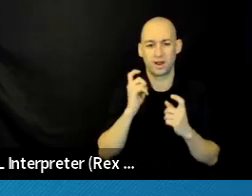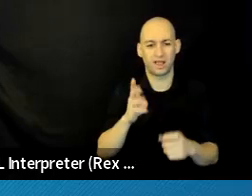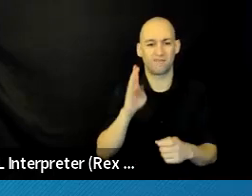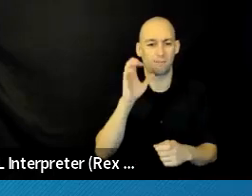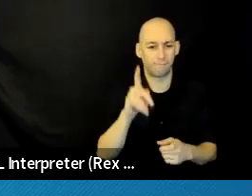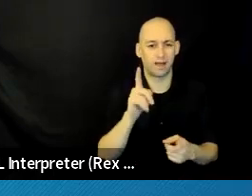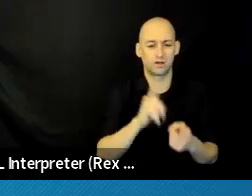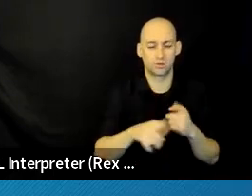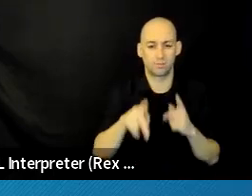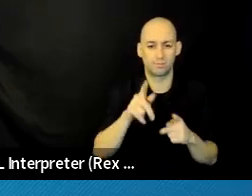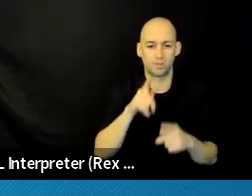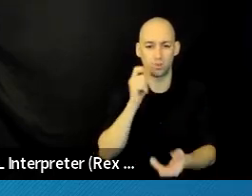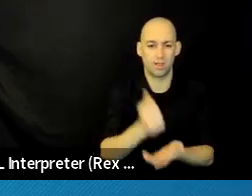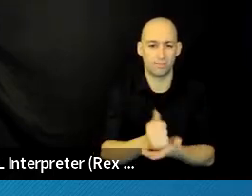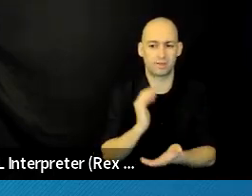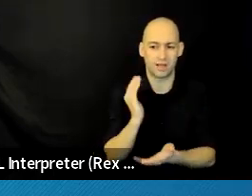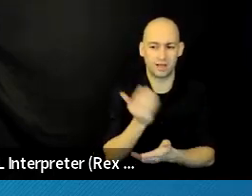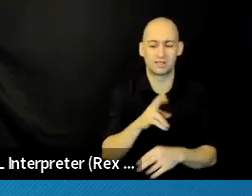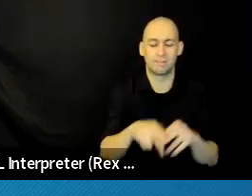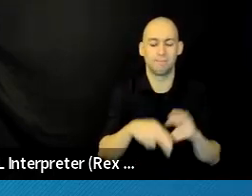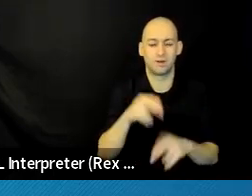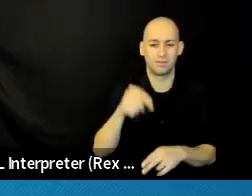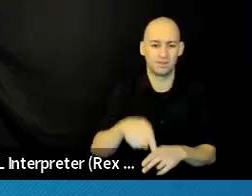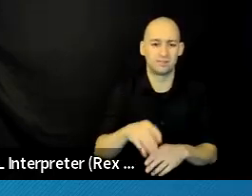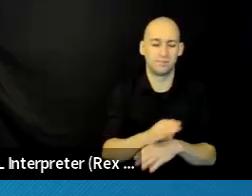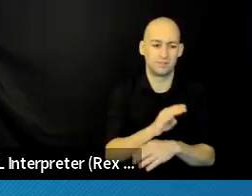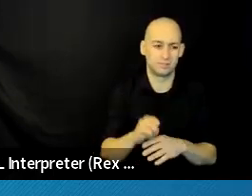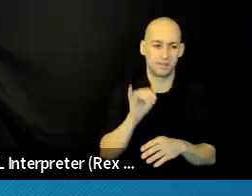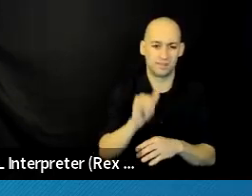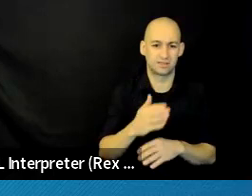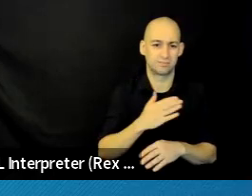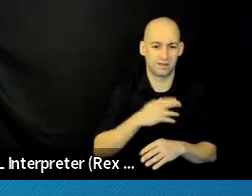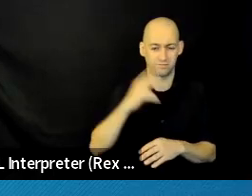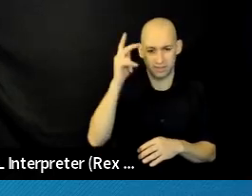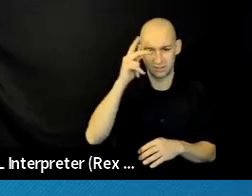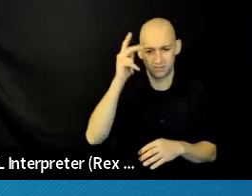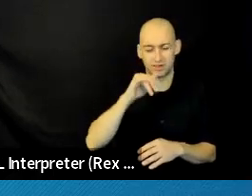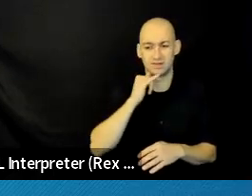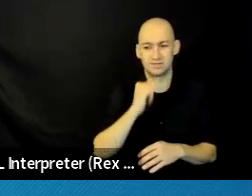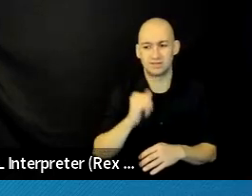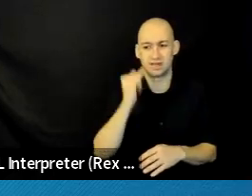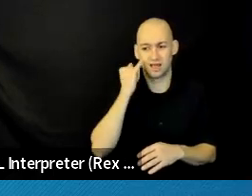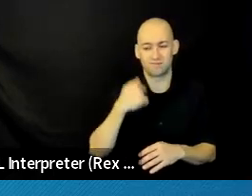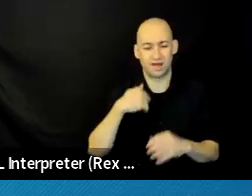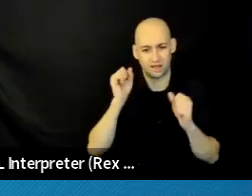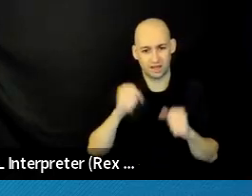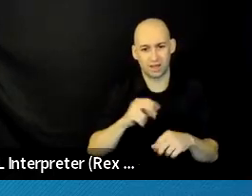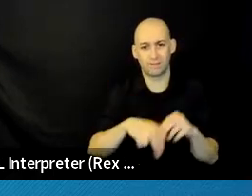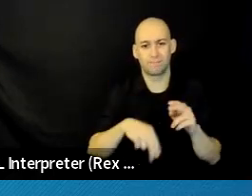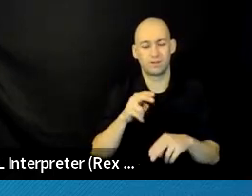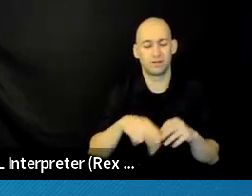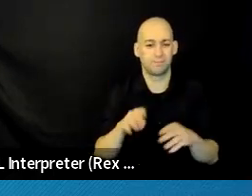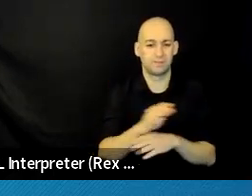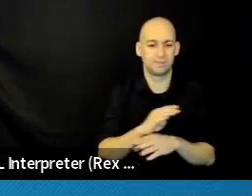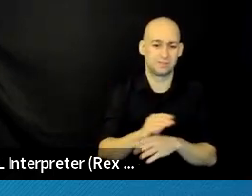business, especially San Paso Truck Stop. So that's my philosophy, is like, if I can build businesses and hire